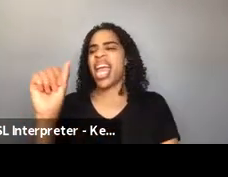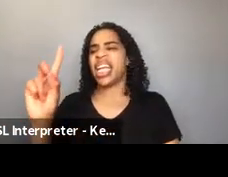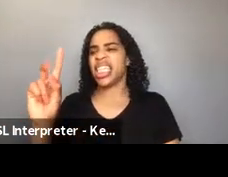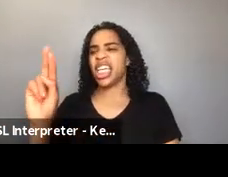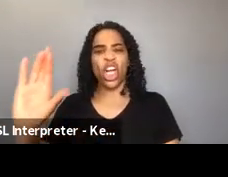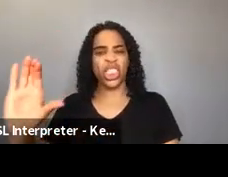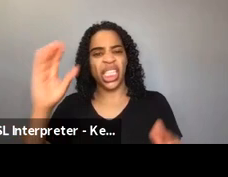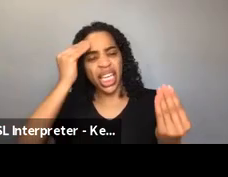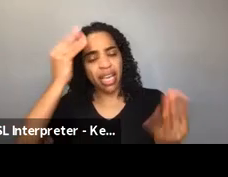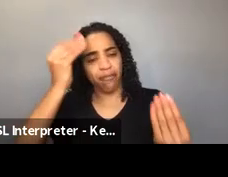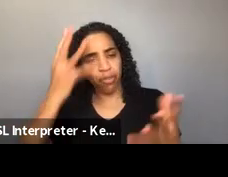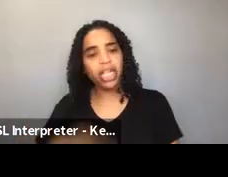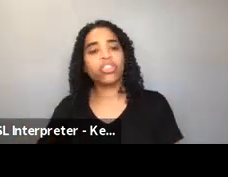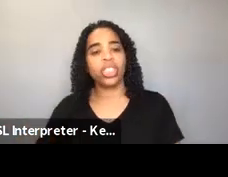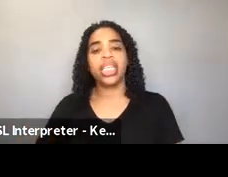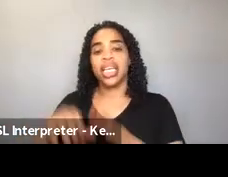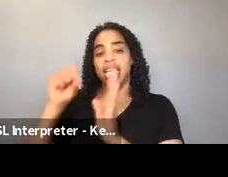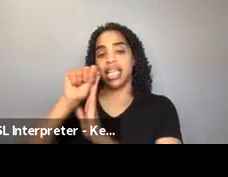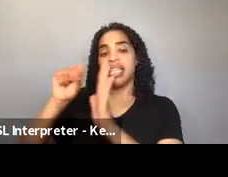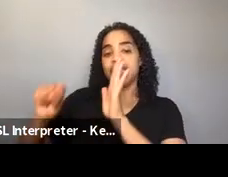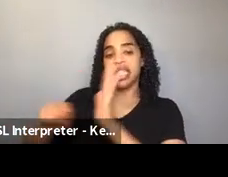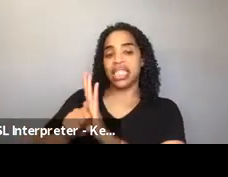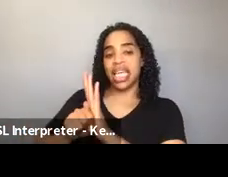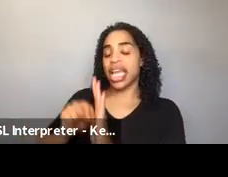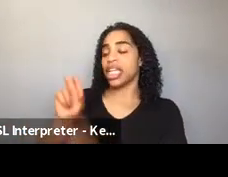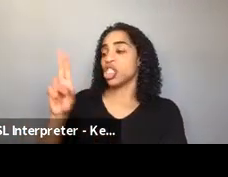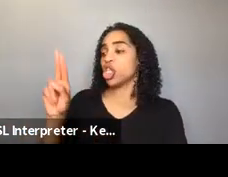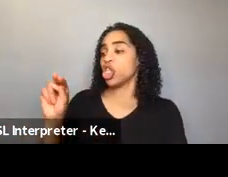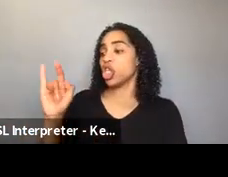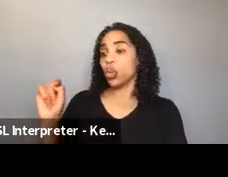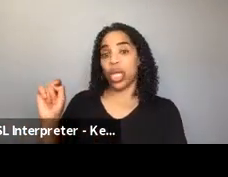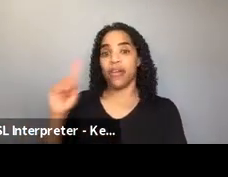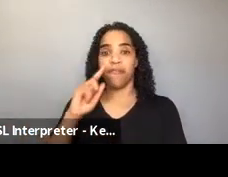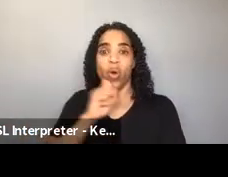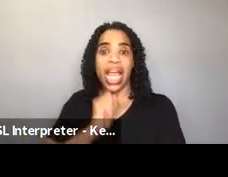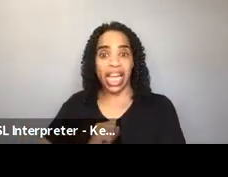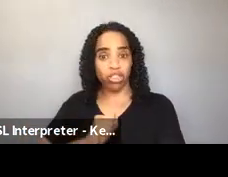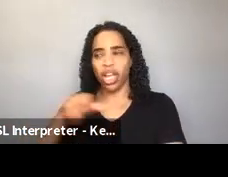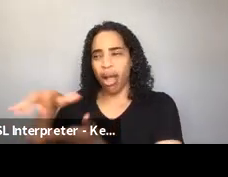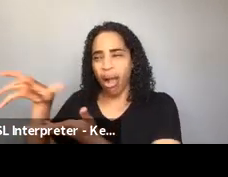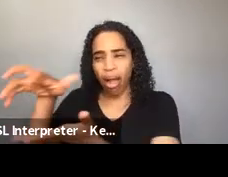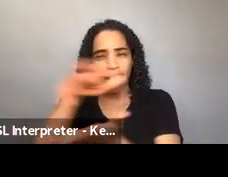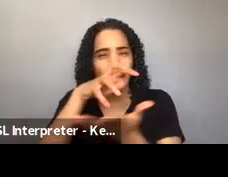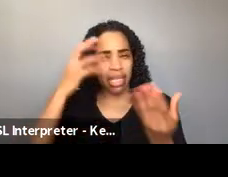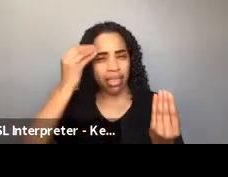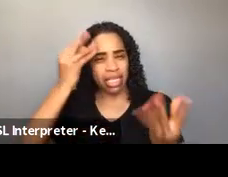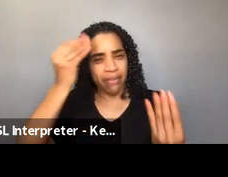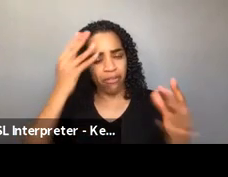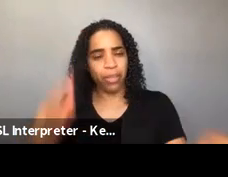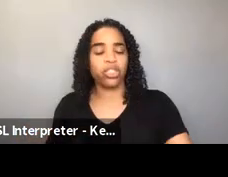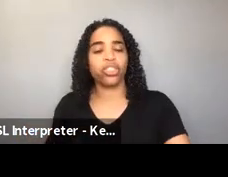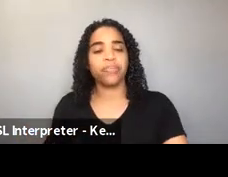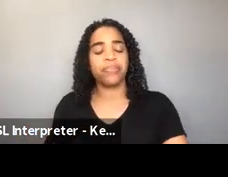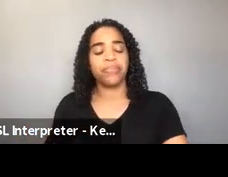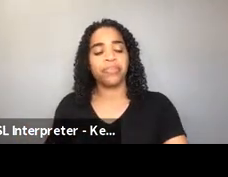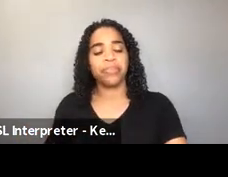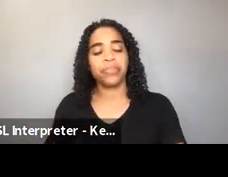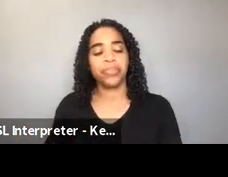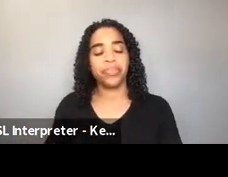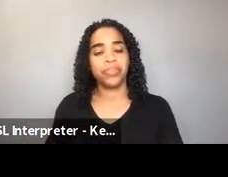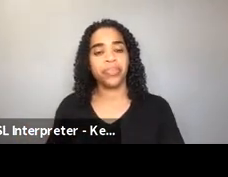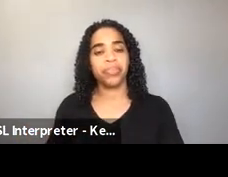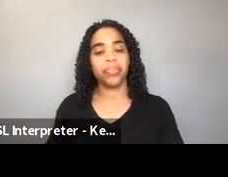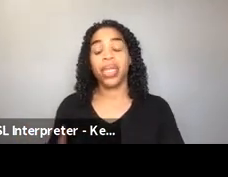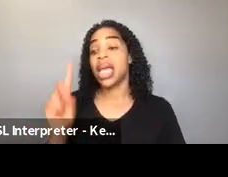is collected by the State Unit on Aging. And I want to make sure I preference this before we begin, that the